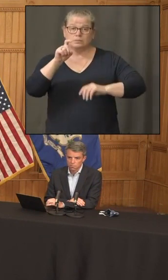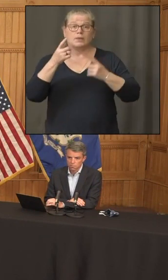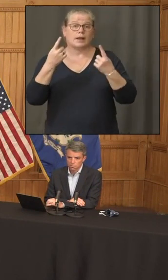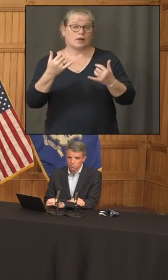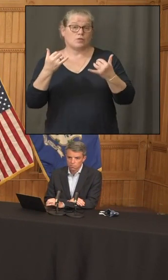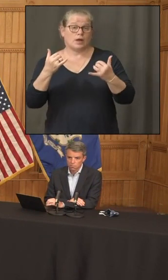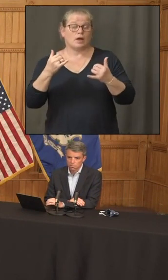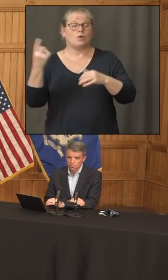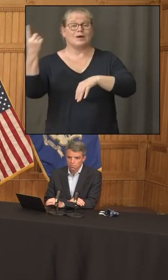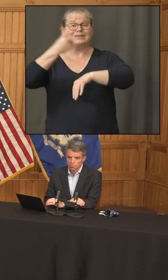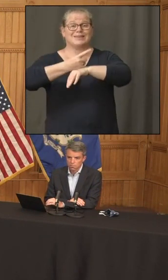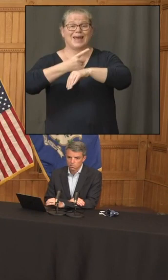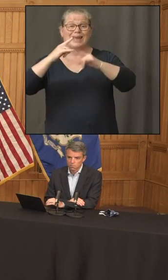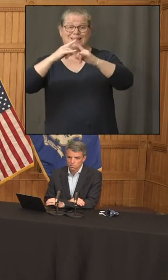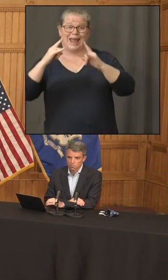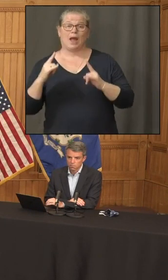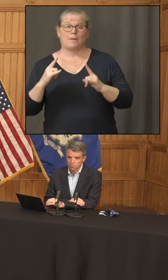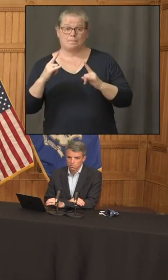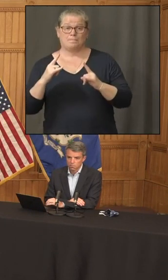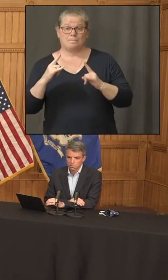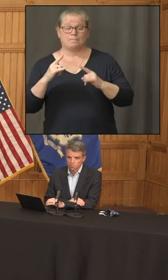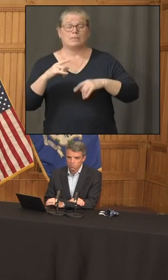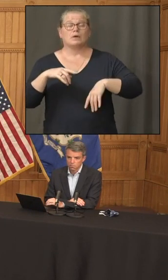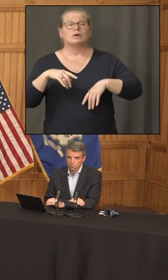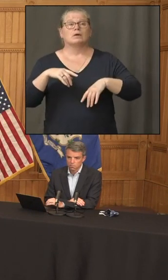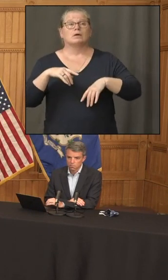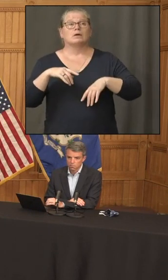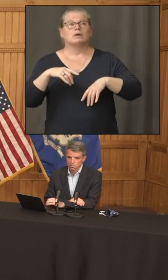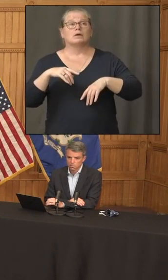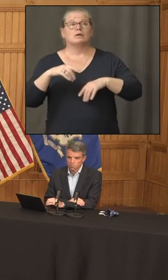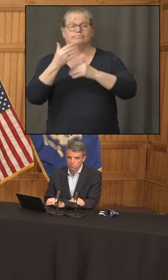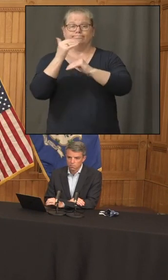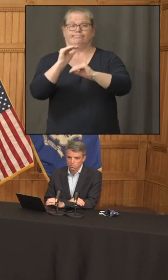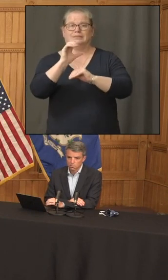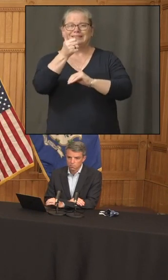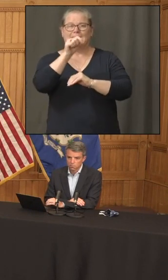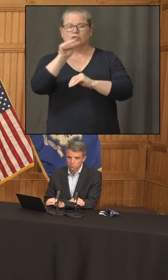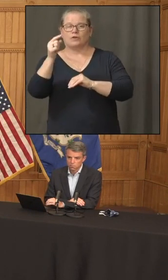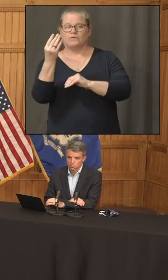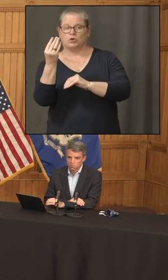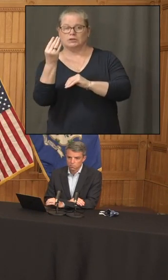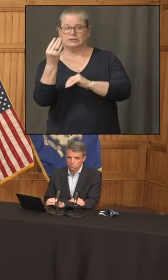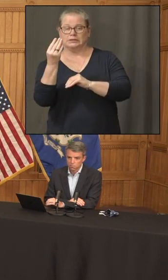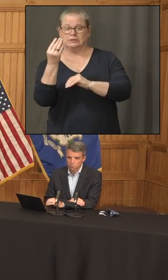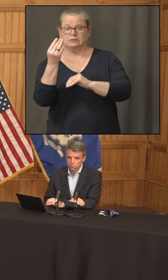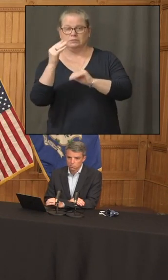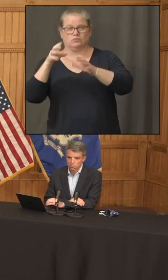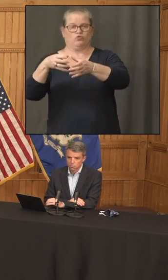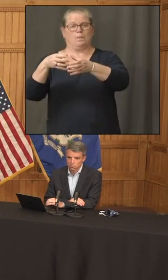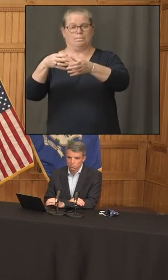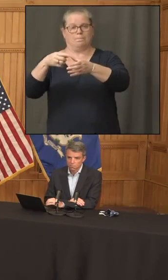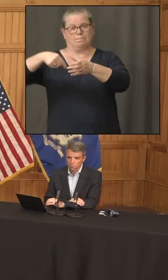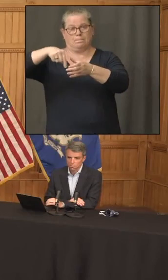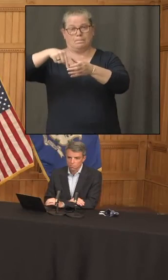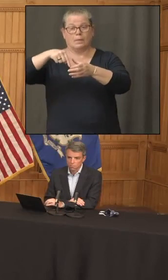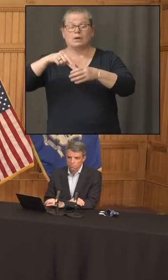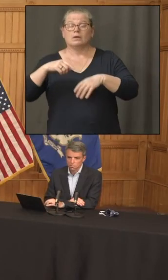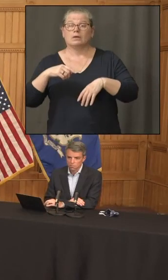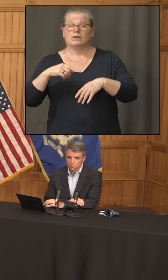from 10 to 14? And is there any mandate to check a child's temperature when they walk into camp in the